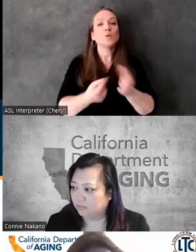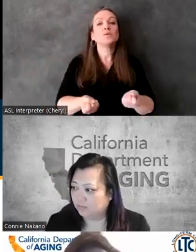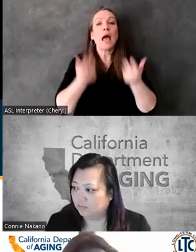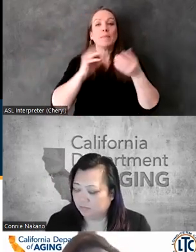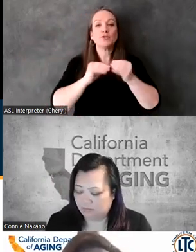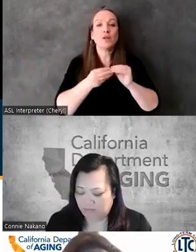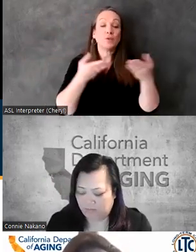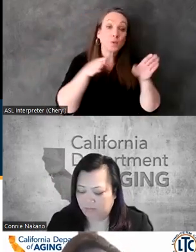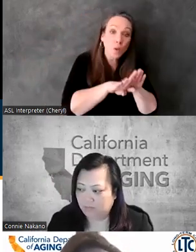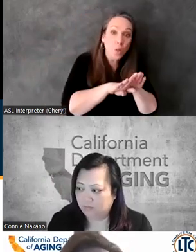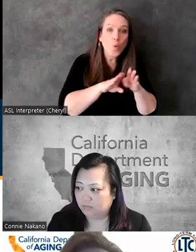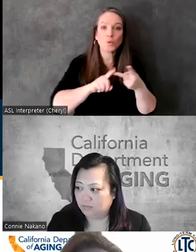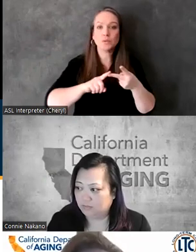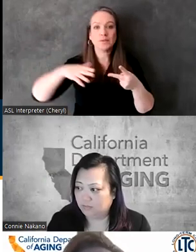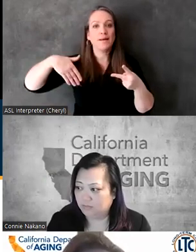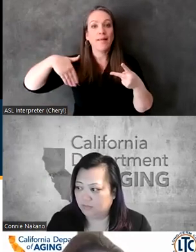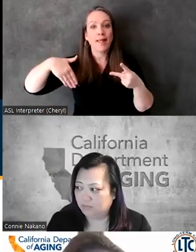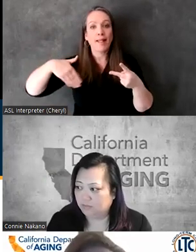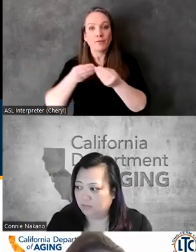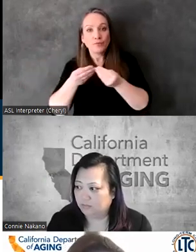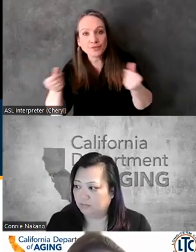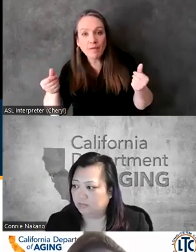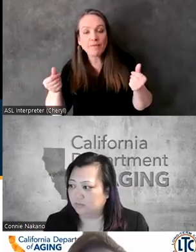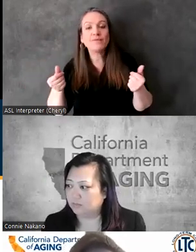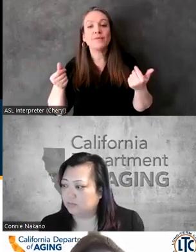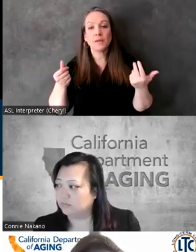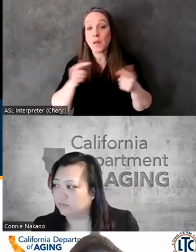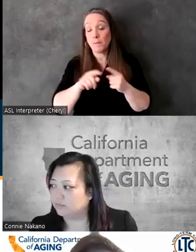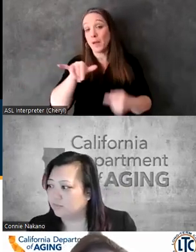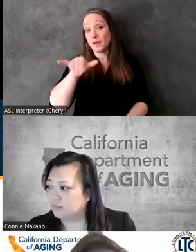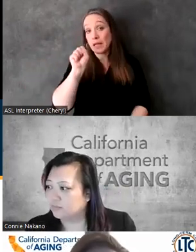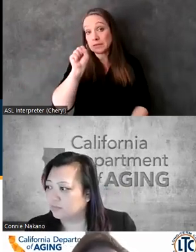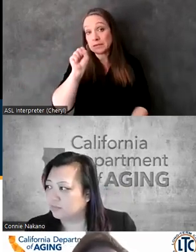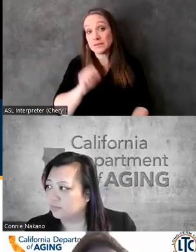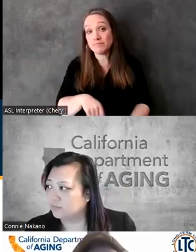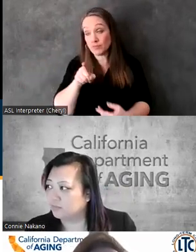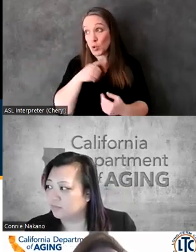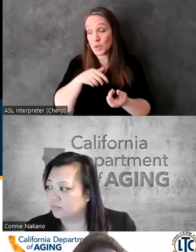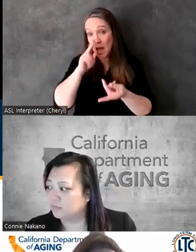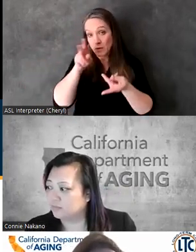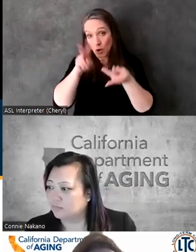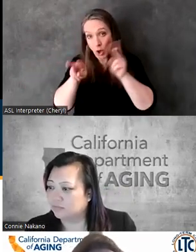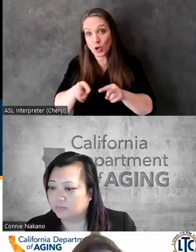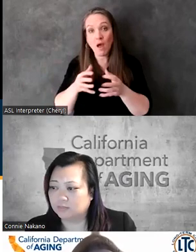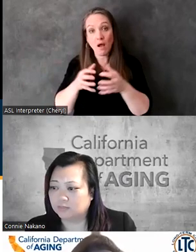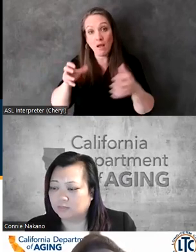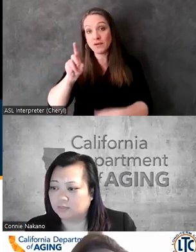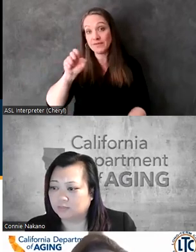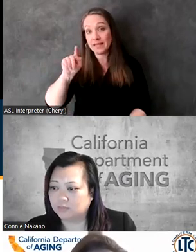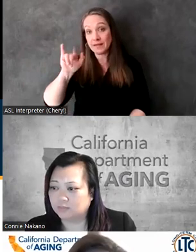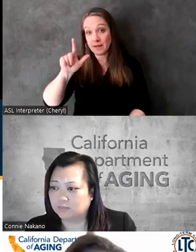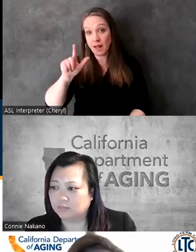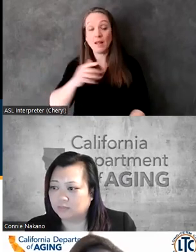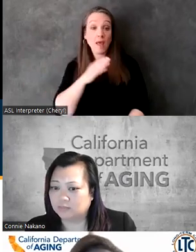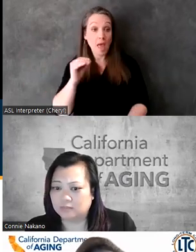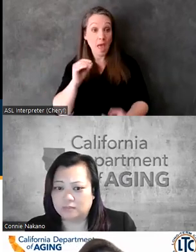resolved. So there's a lot more detail that, yes, absolutely, you can look at. And then is there a phone number